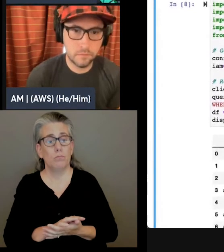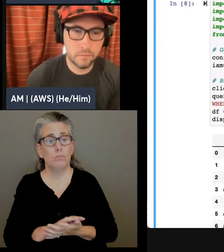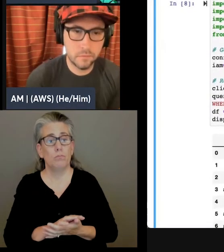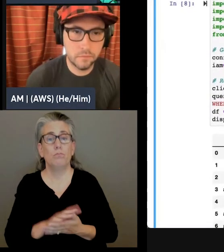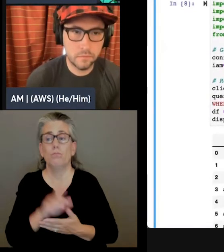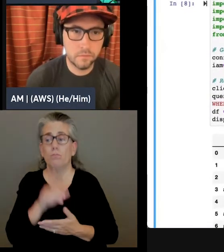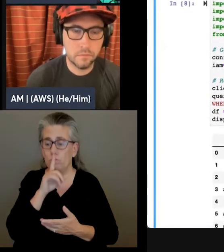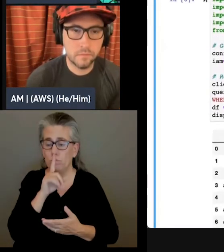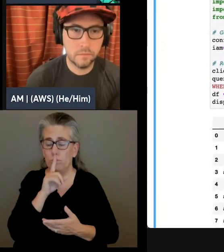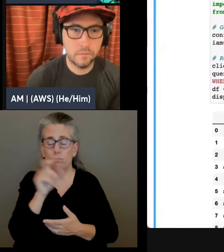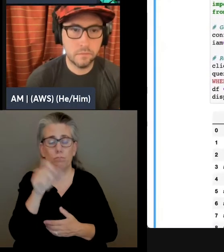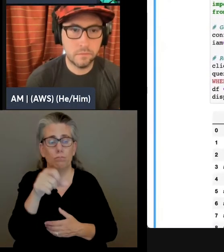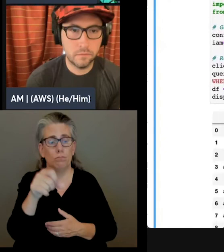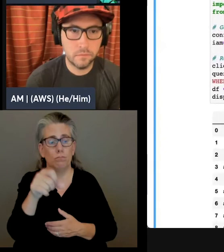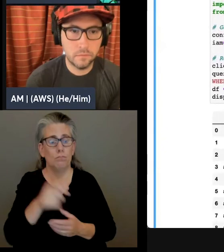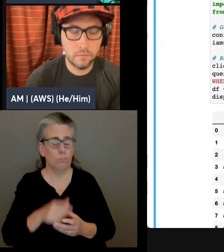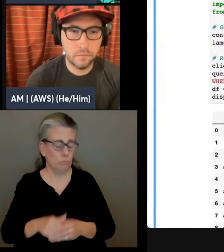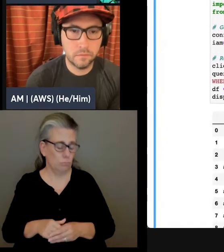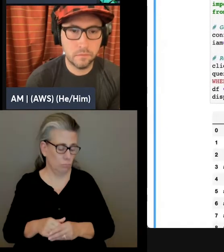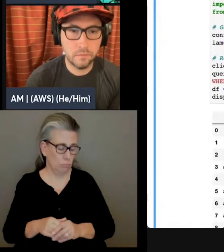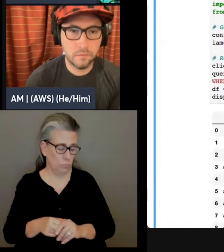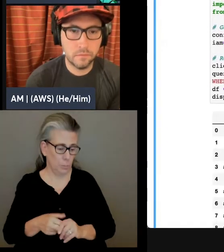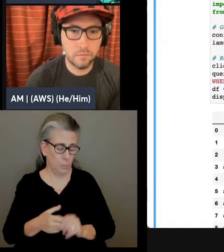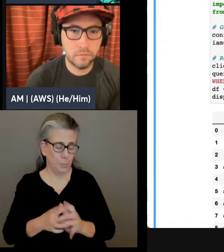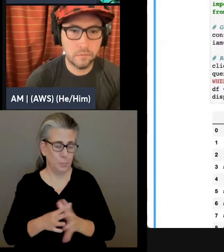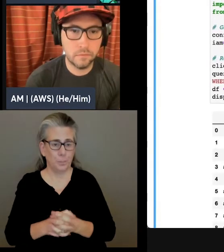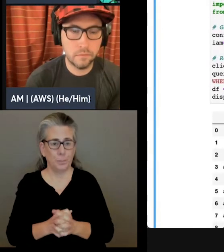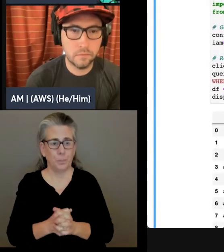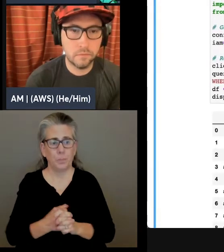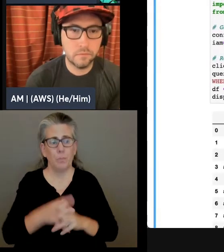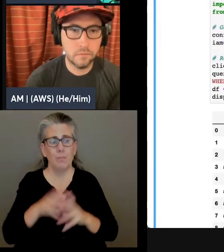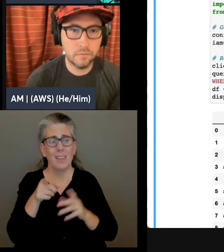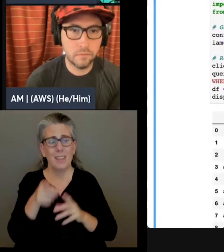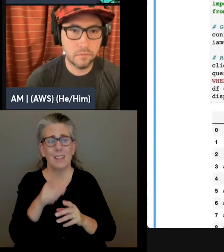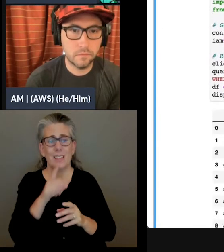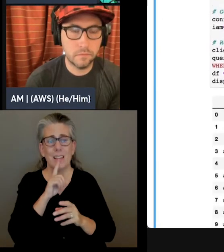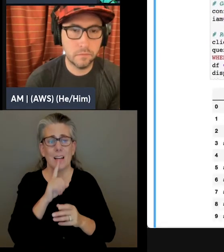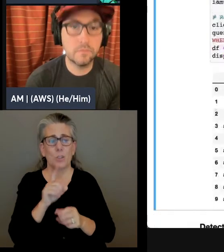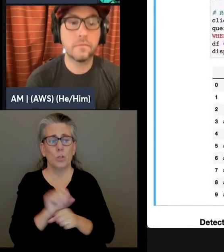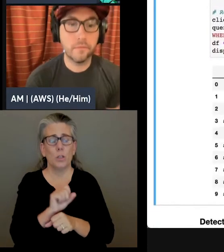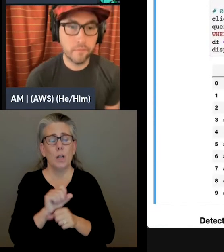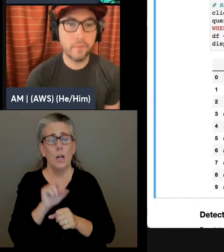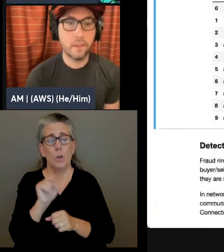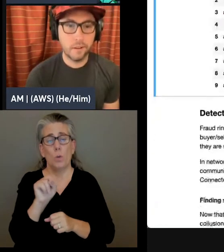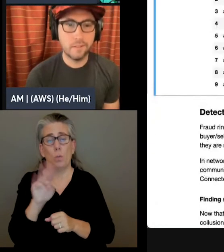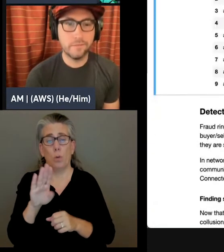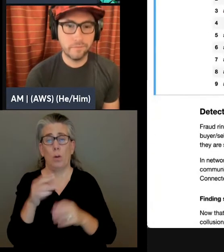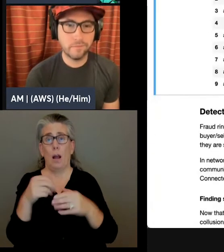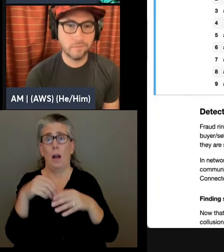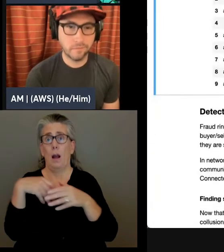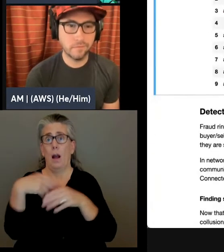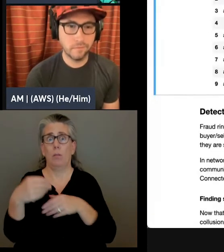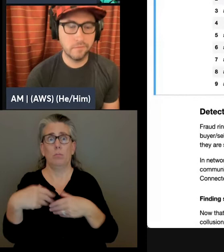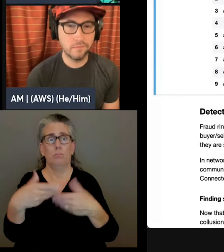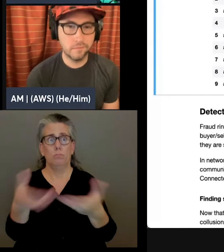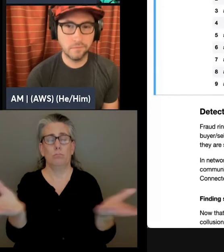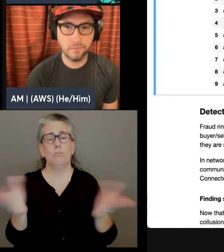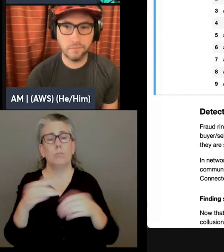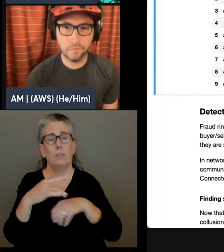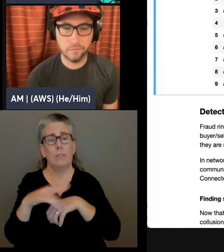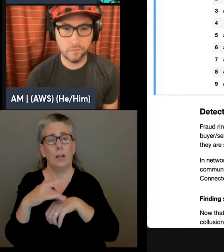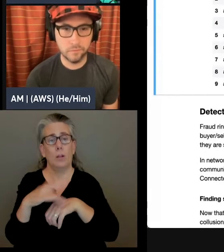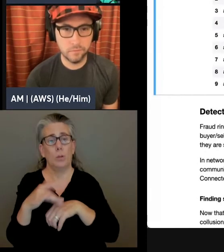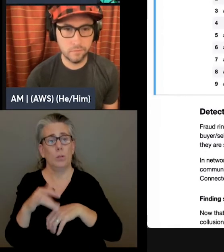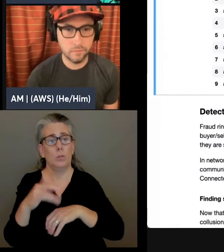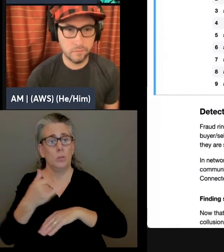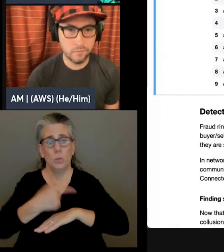here. What this is actually a notebook that is out there and available today. And it walks through basically how you would exactly go